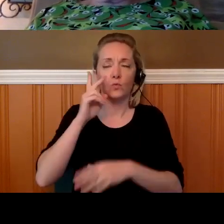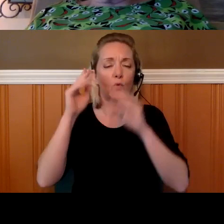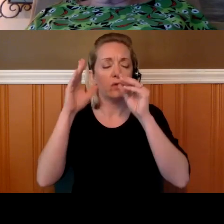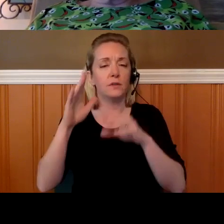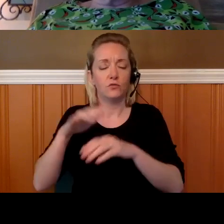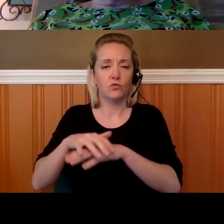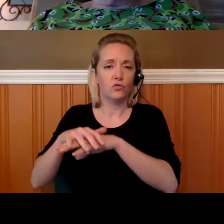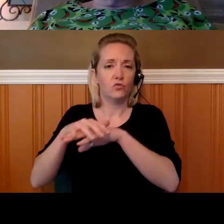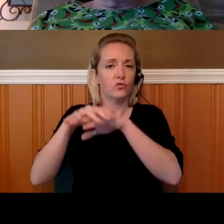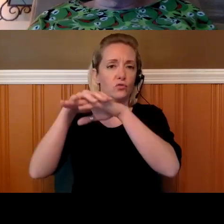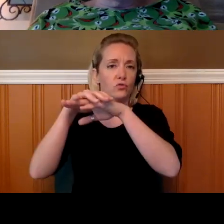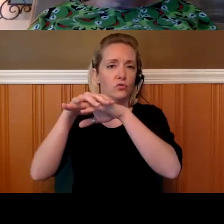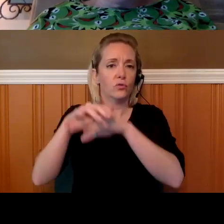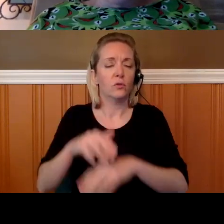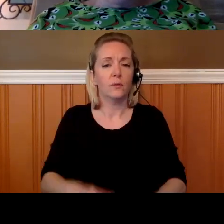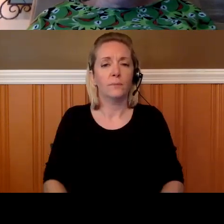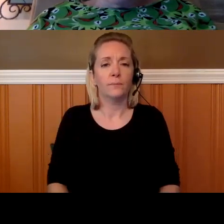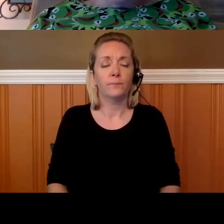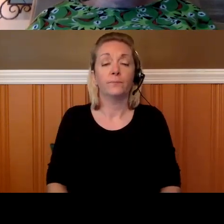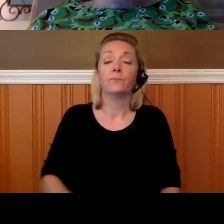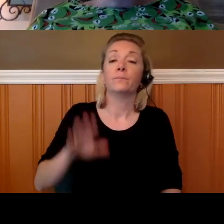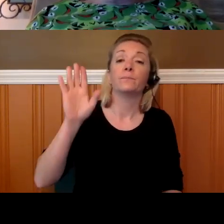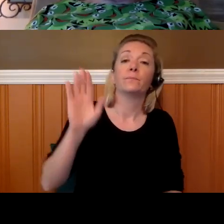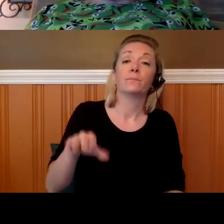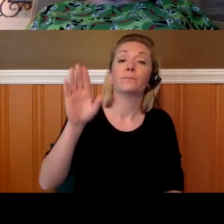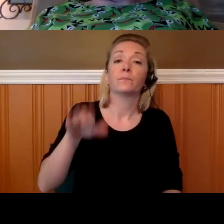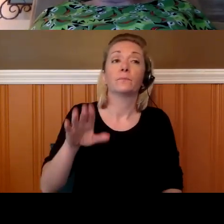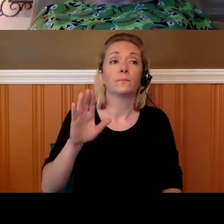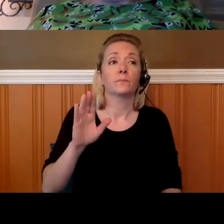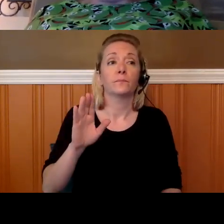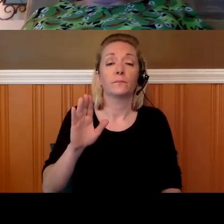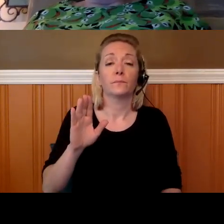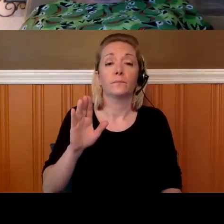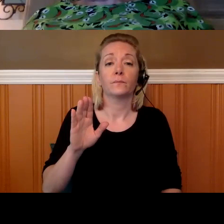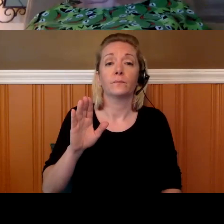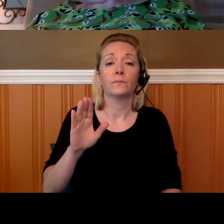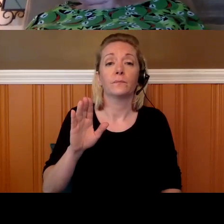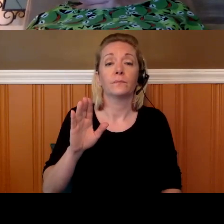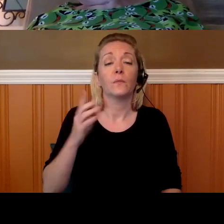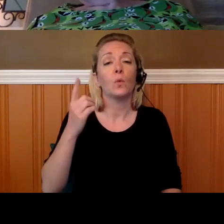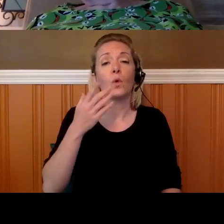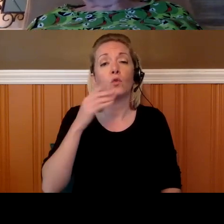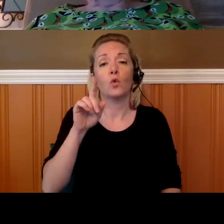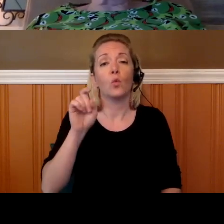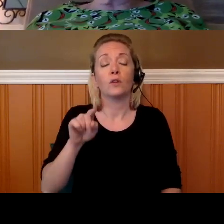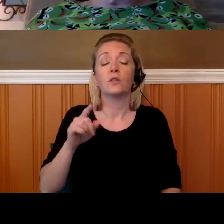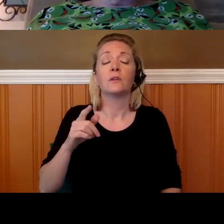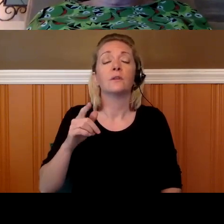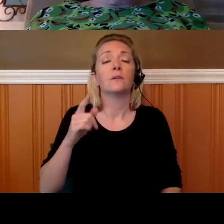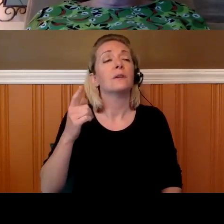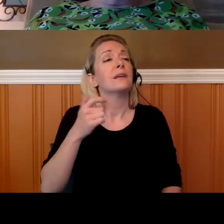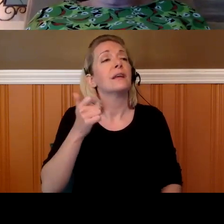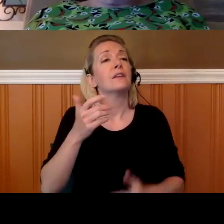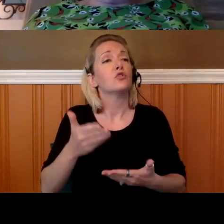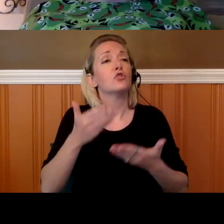her. Sandy, Yes. we have a great question. Do you have any suggestions for what